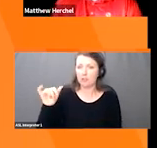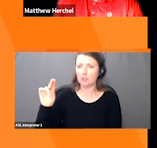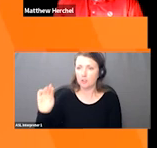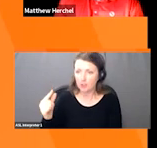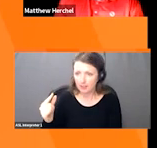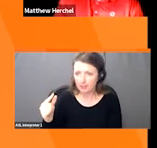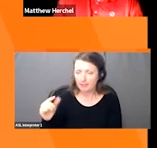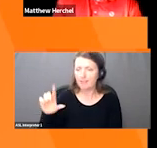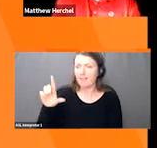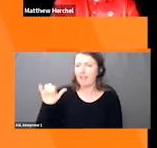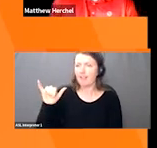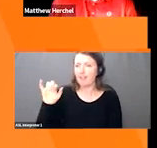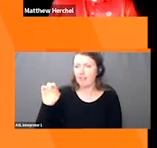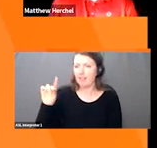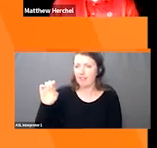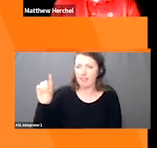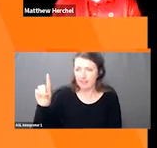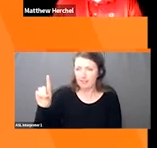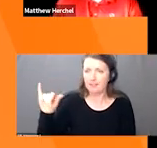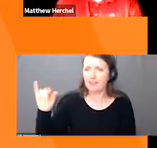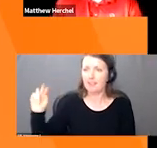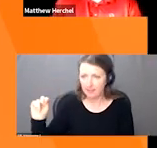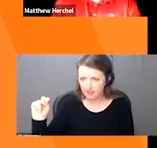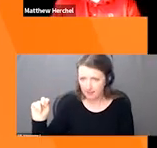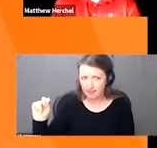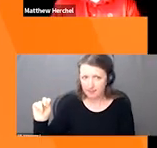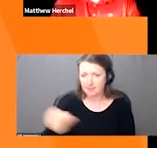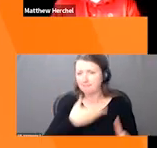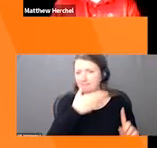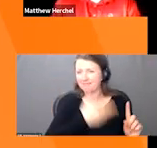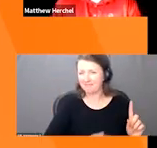me. I've already had an awesome introduction.